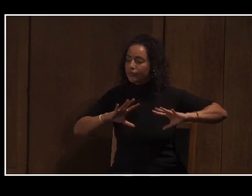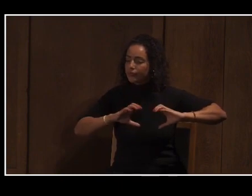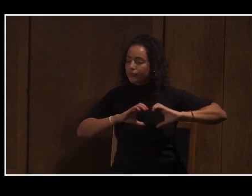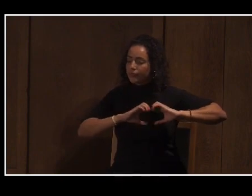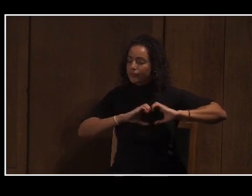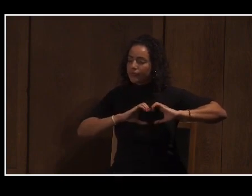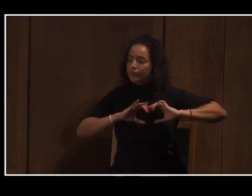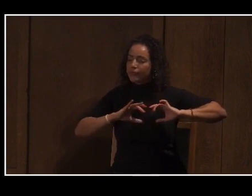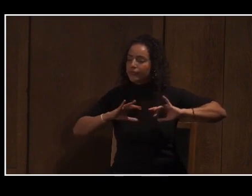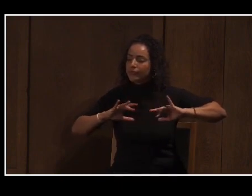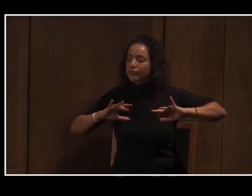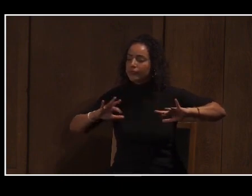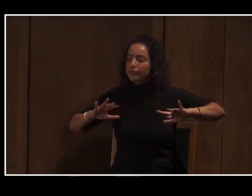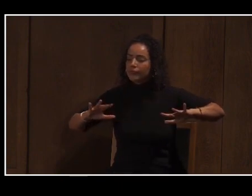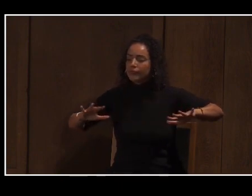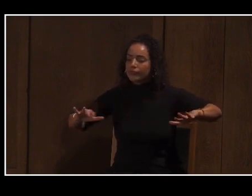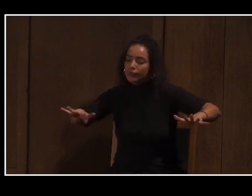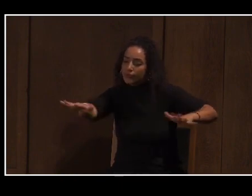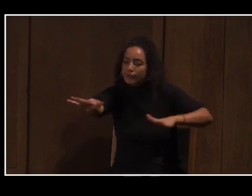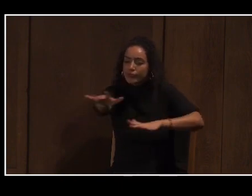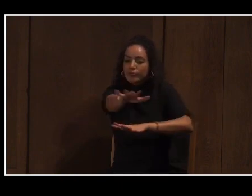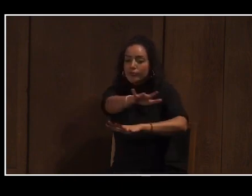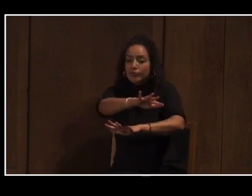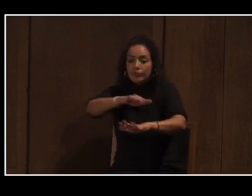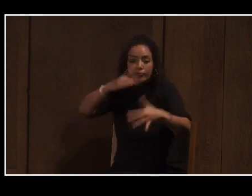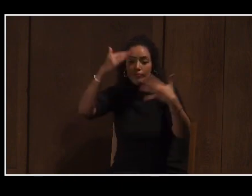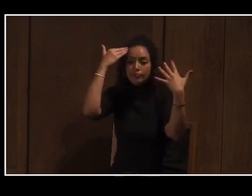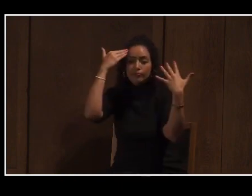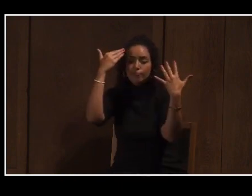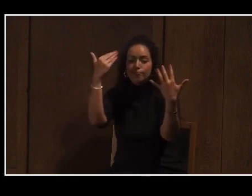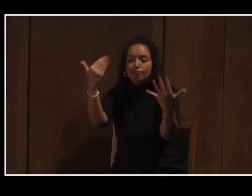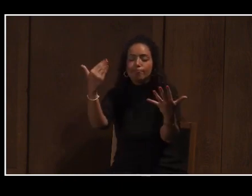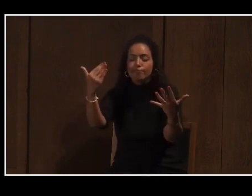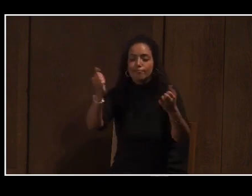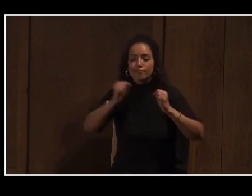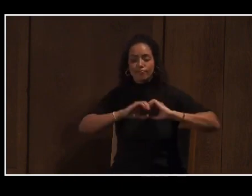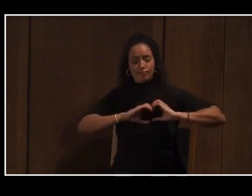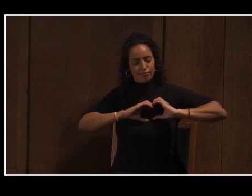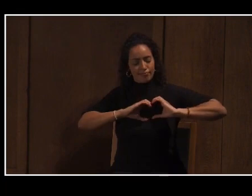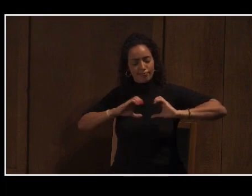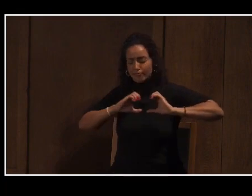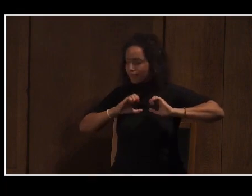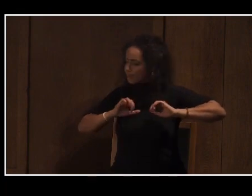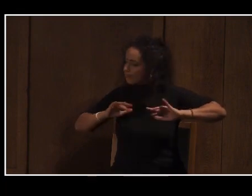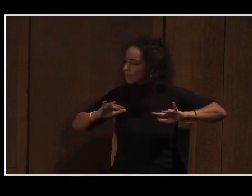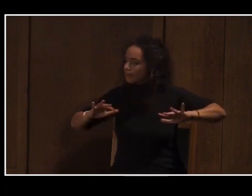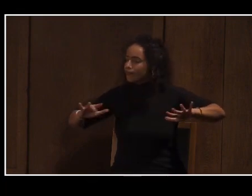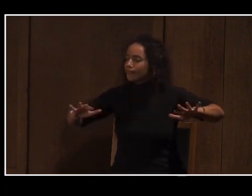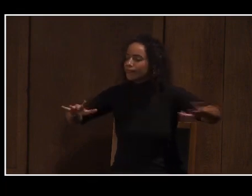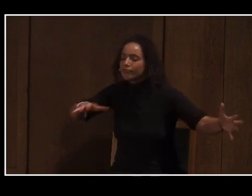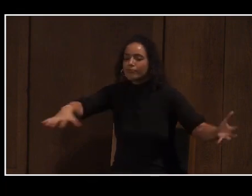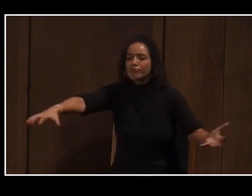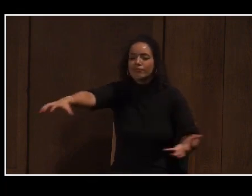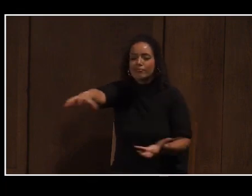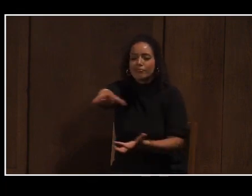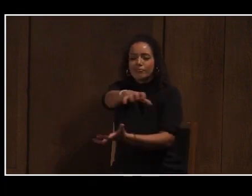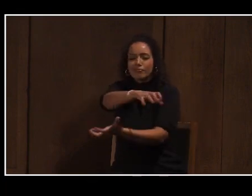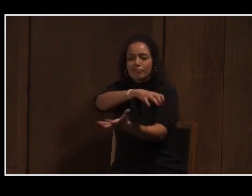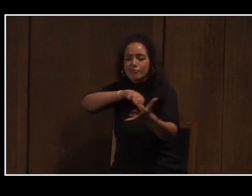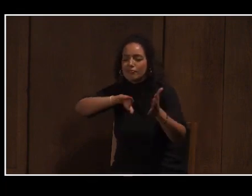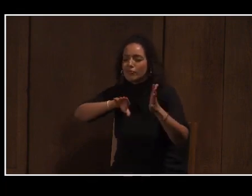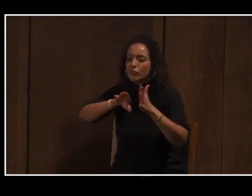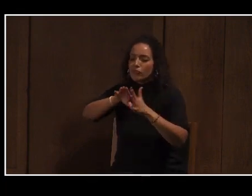forwards into the unknown, into the complexity, in the complicated, in the future, but